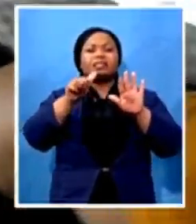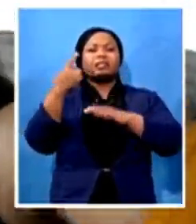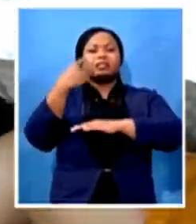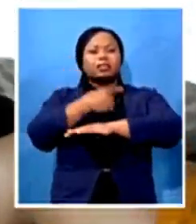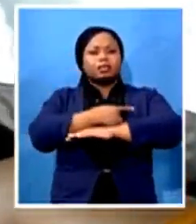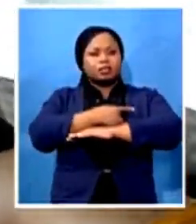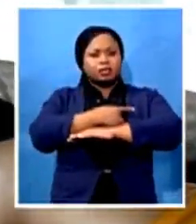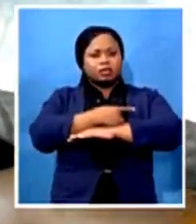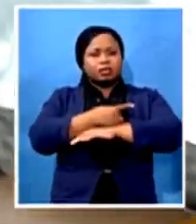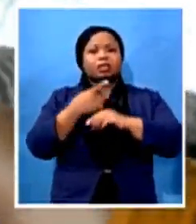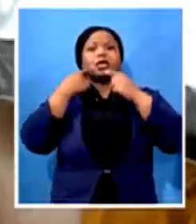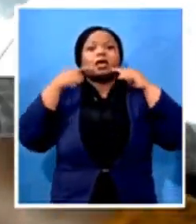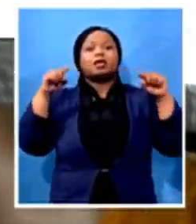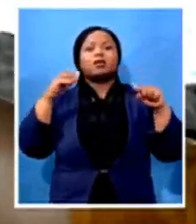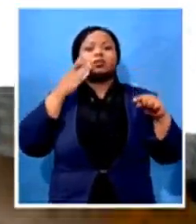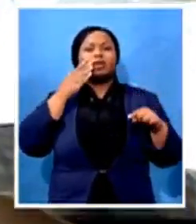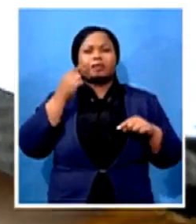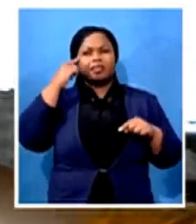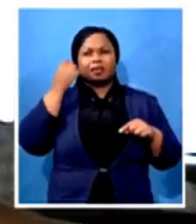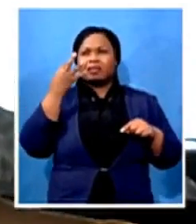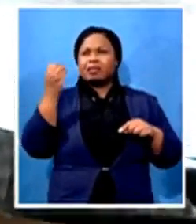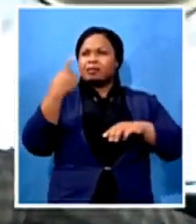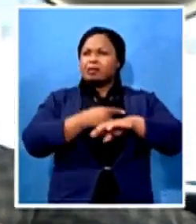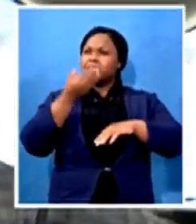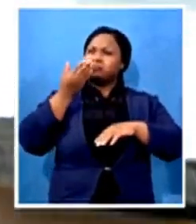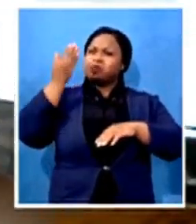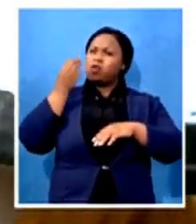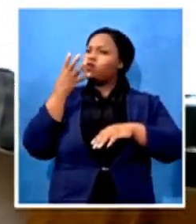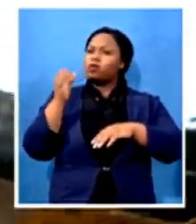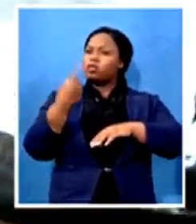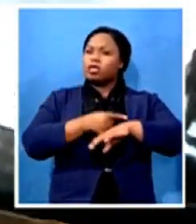days ago, if not 40. And so far, we as the